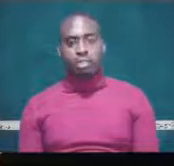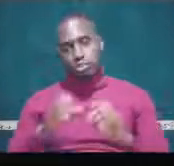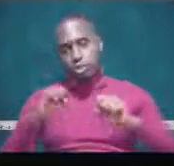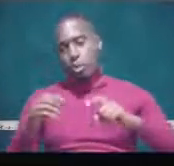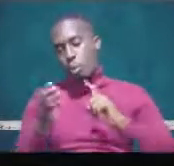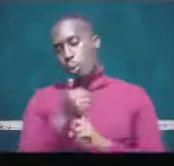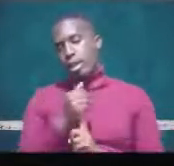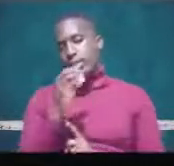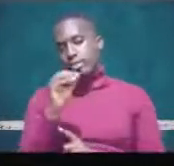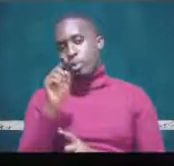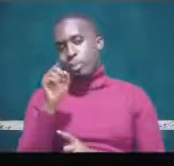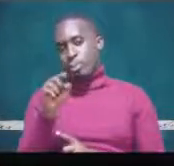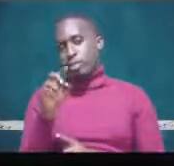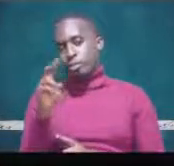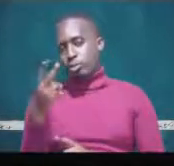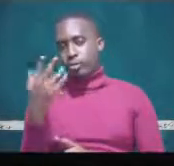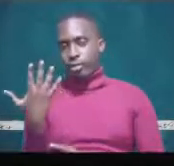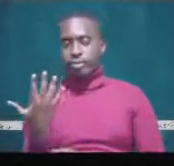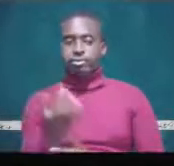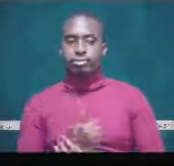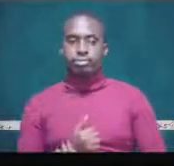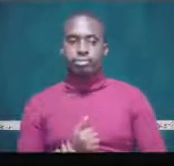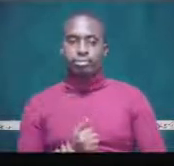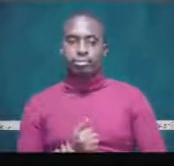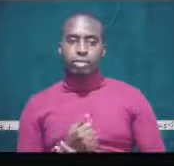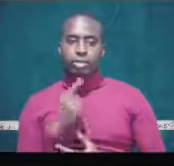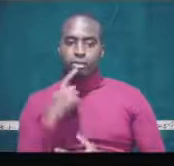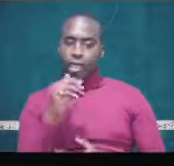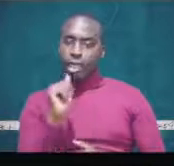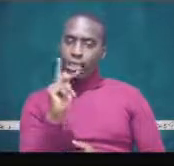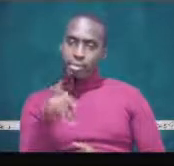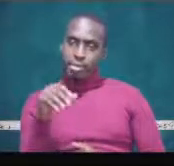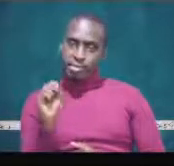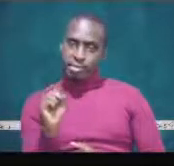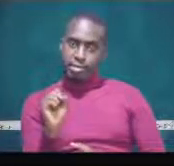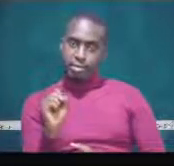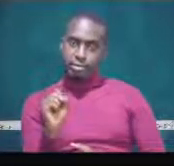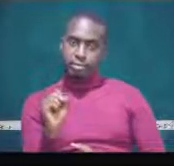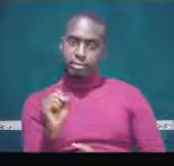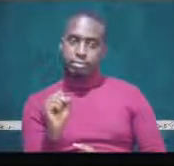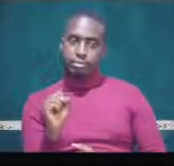get 0.25. 0.25. Now, the average propensity to save,